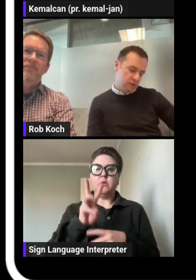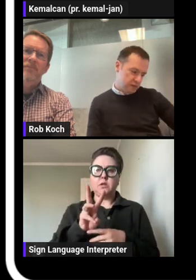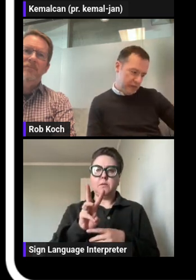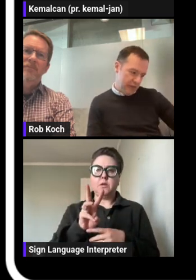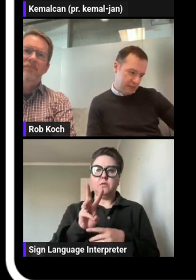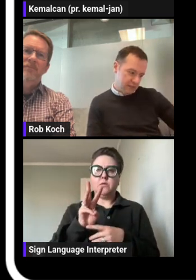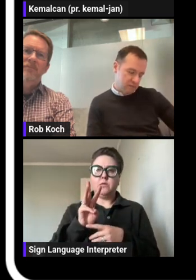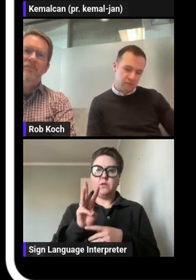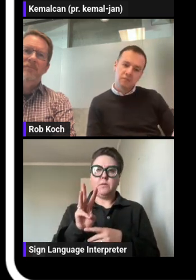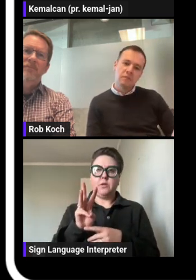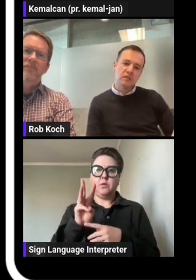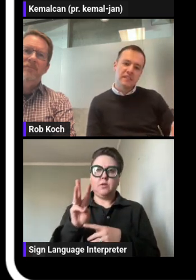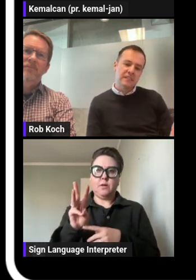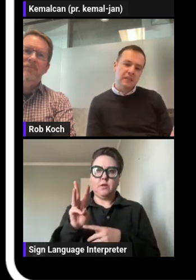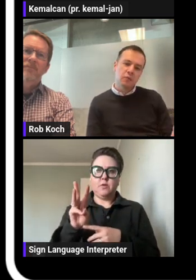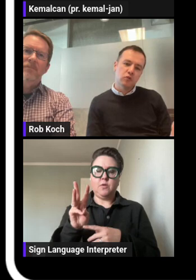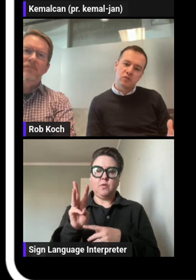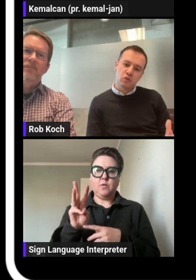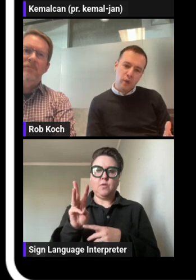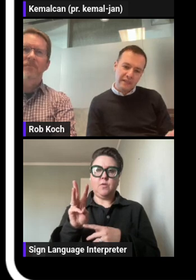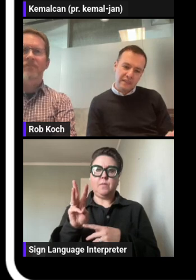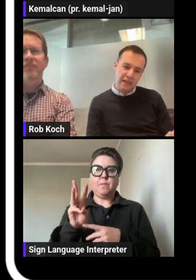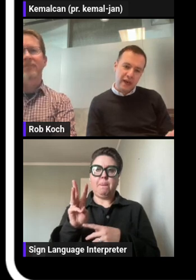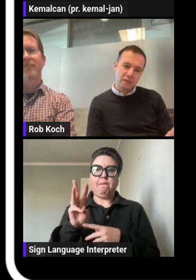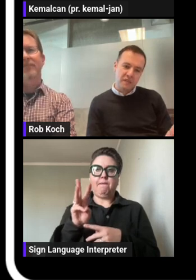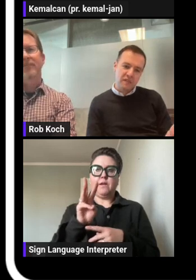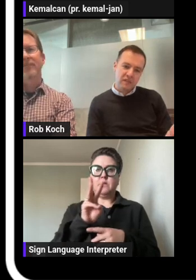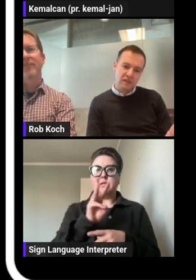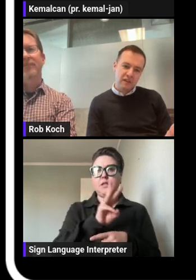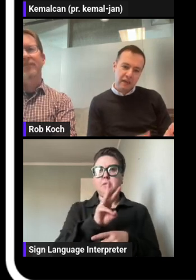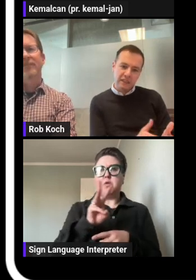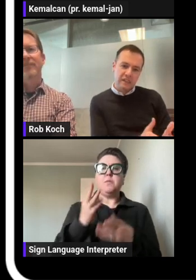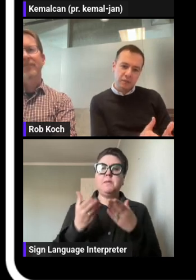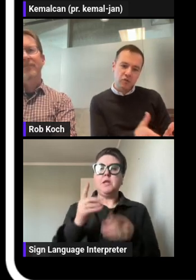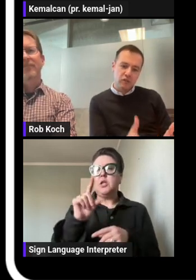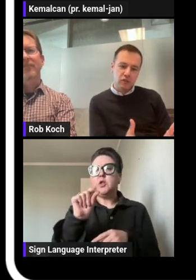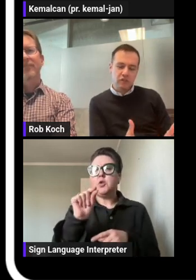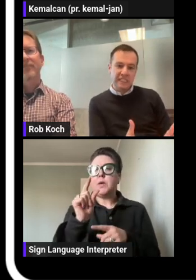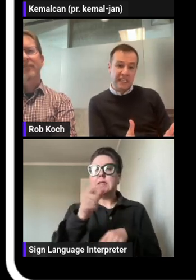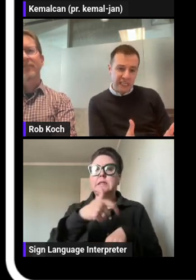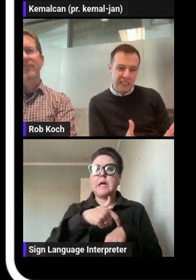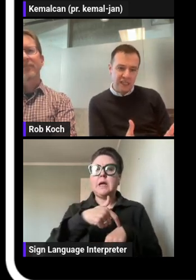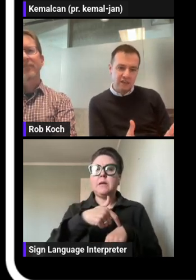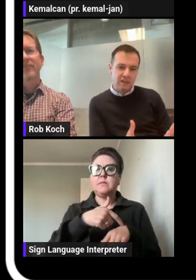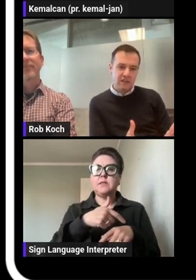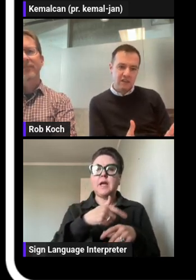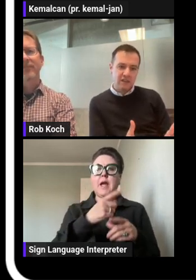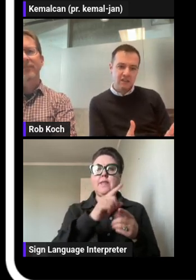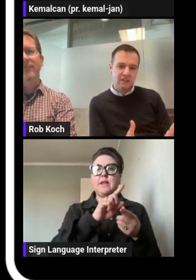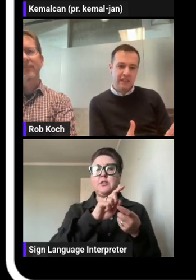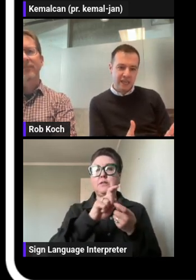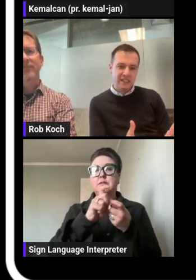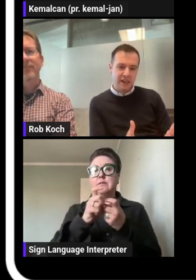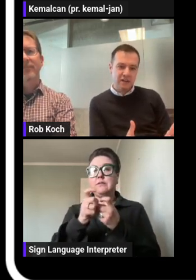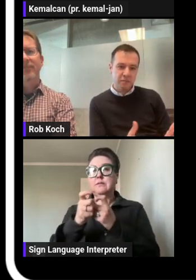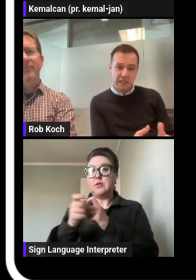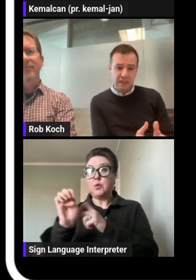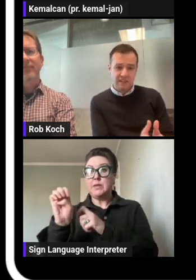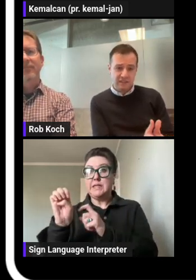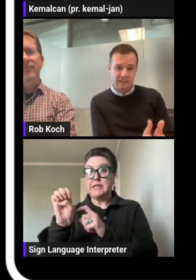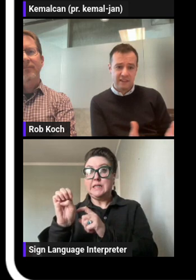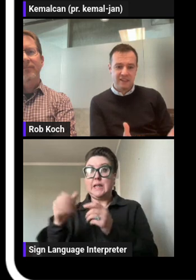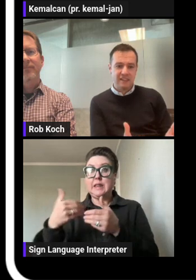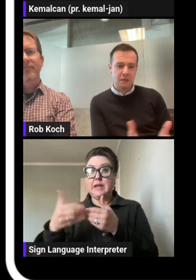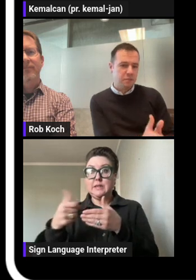W, and maybe W 20 times. And it's supposed to go to E, the next letter,